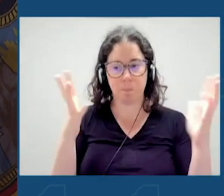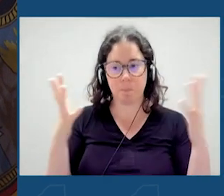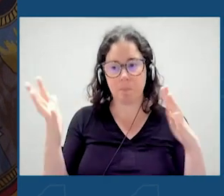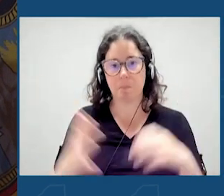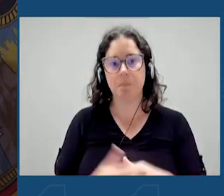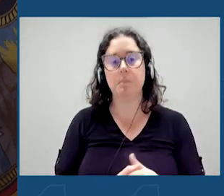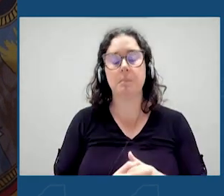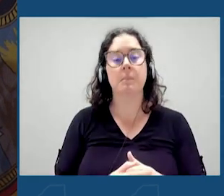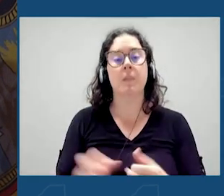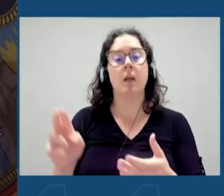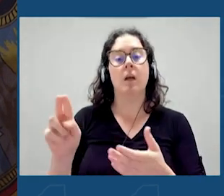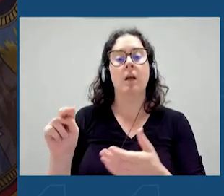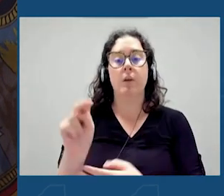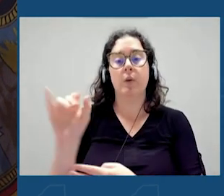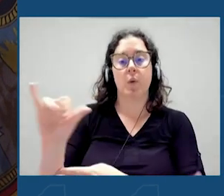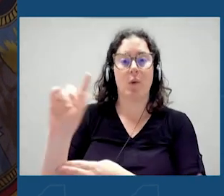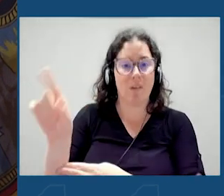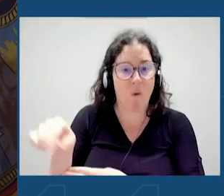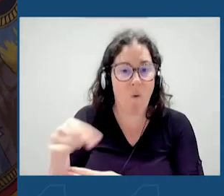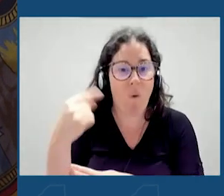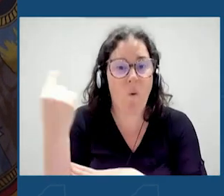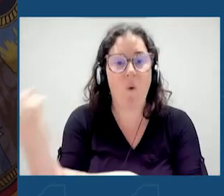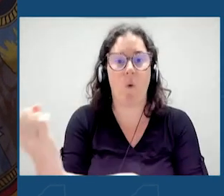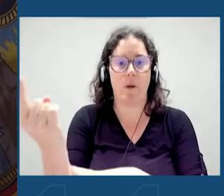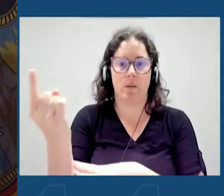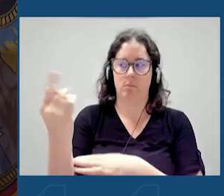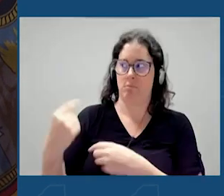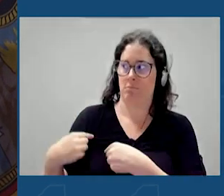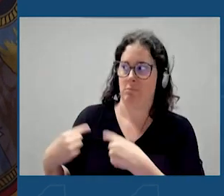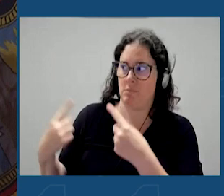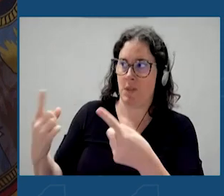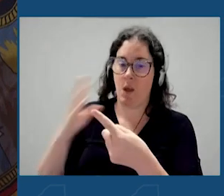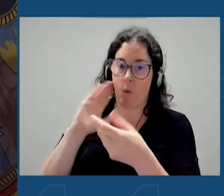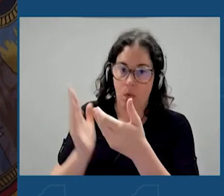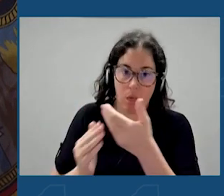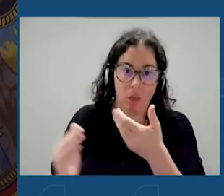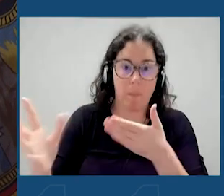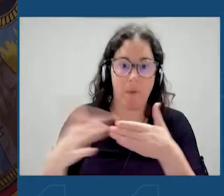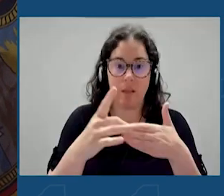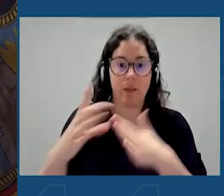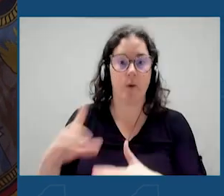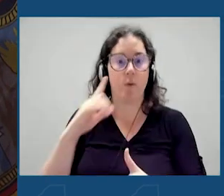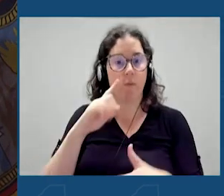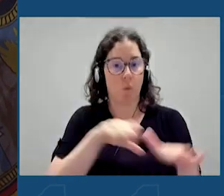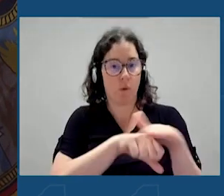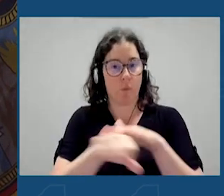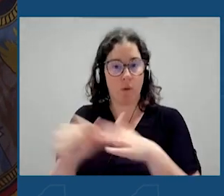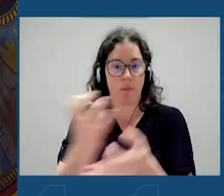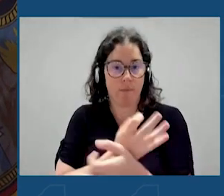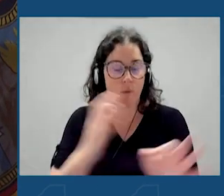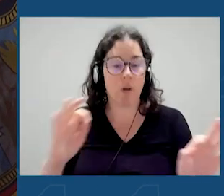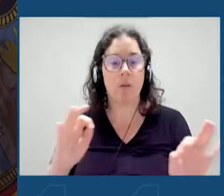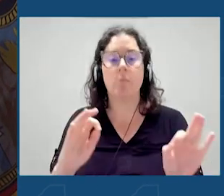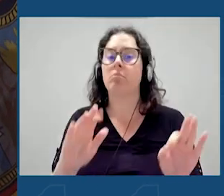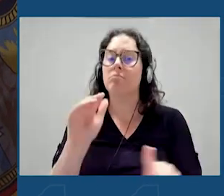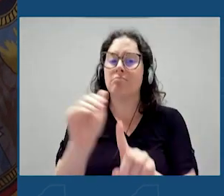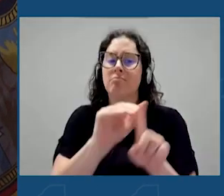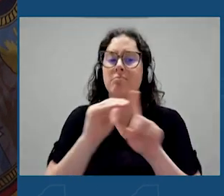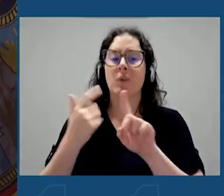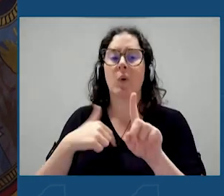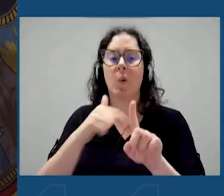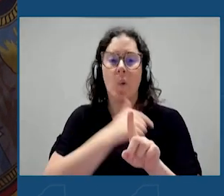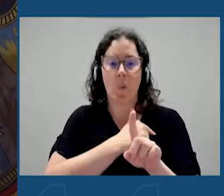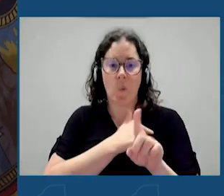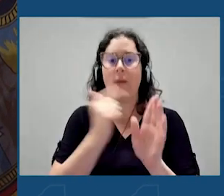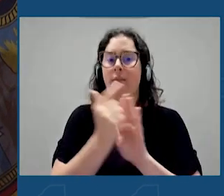New York has always been and will always be a leader in reproductive freedom. Just to remind people, we legalized abortion